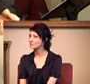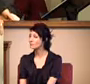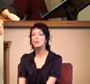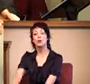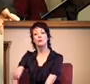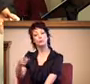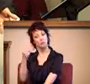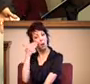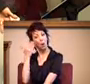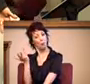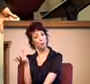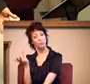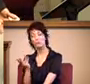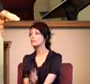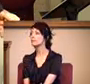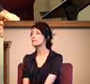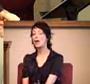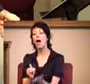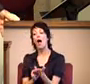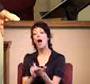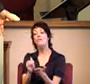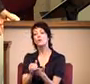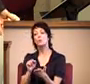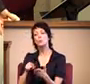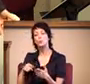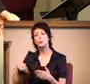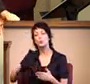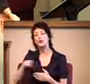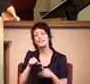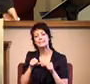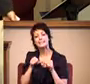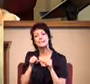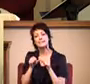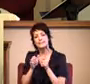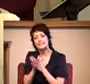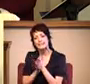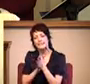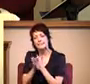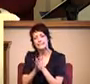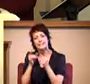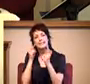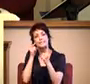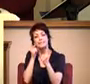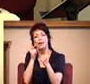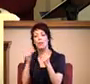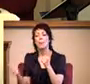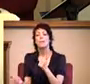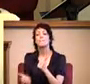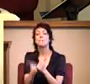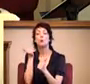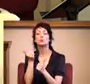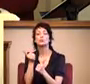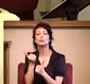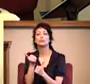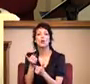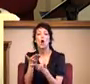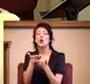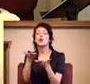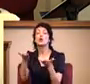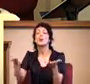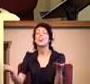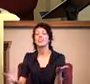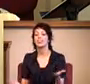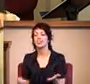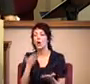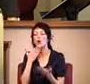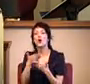You know, we often strive to have the most goodies. But isn't it interesting? I know a lot